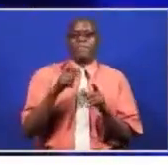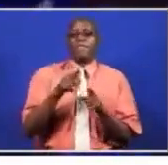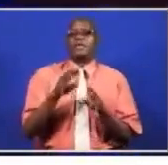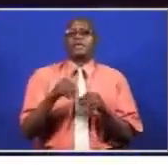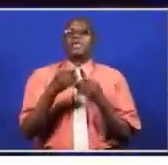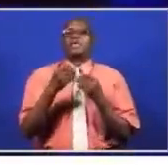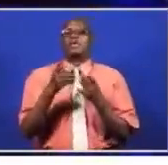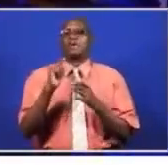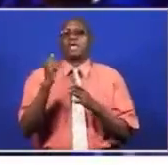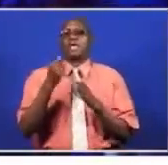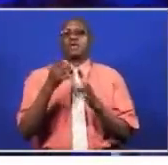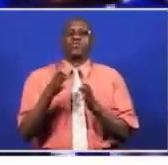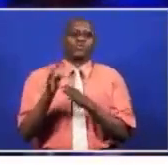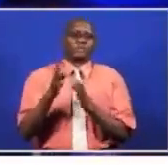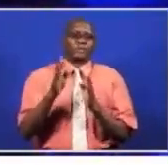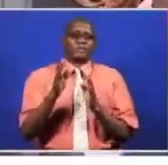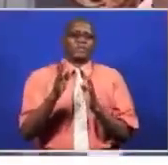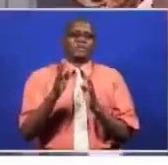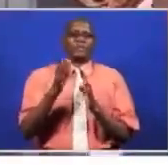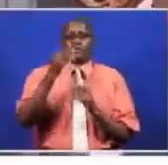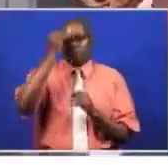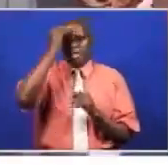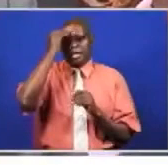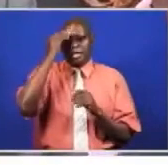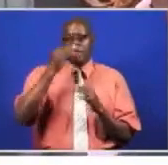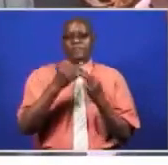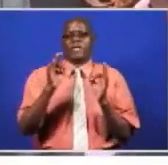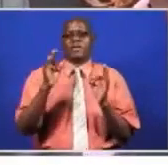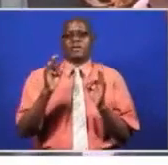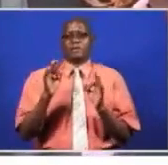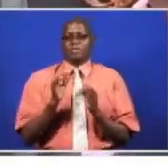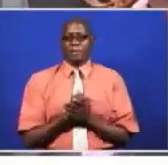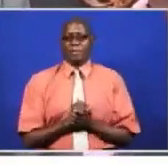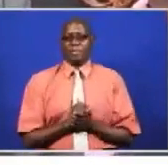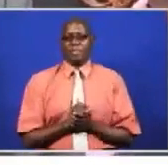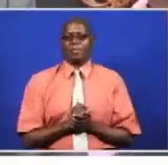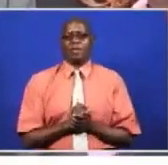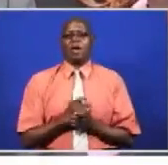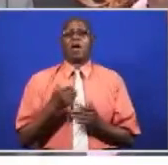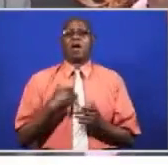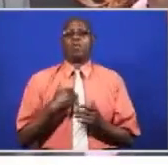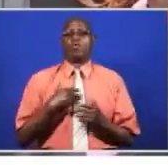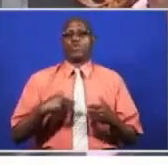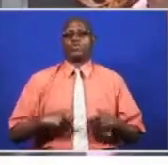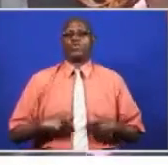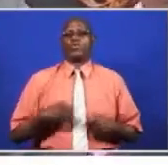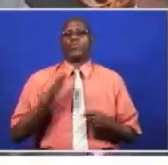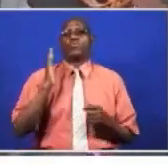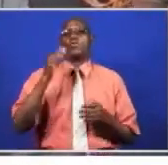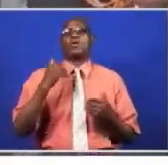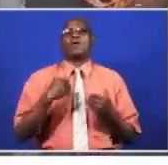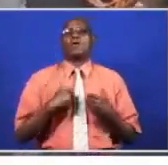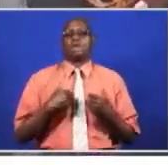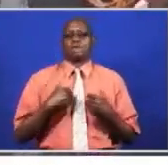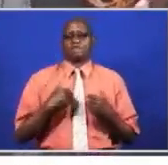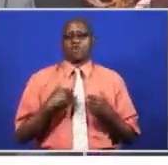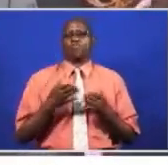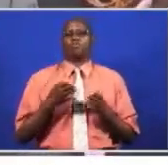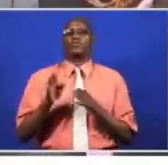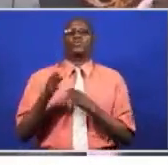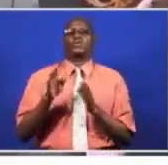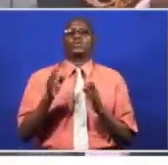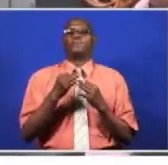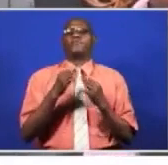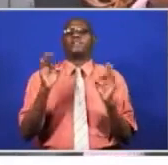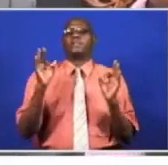until the tertiary level free of charge. Our youth will have a rare chance of going through free primary education and